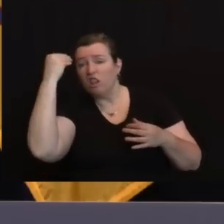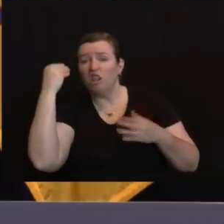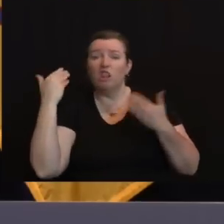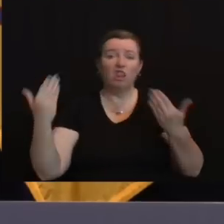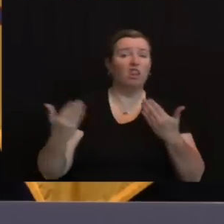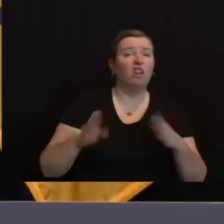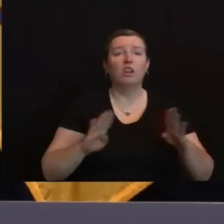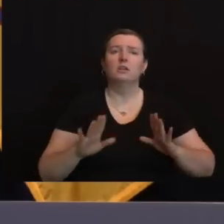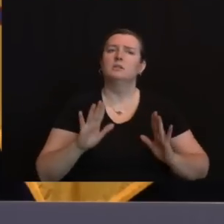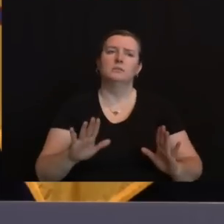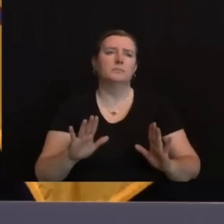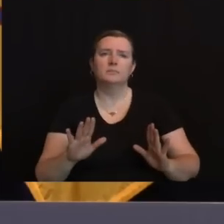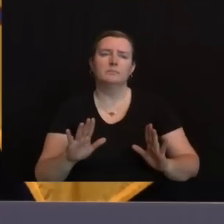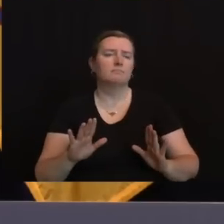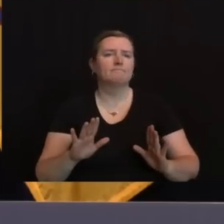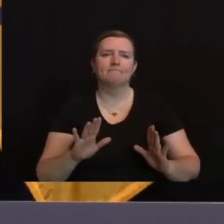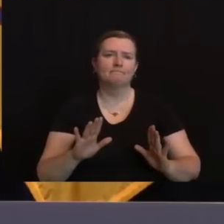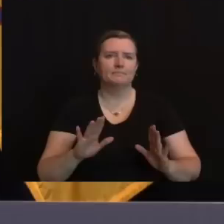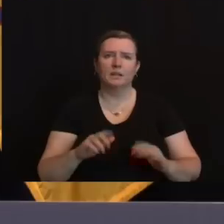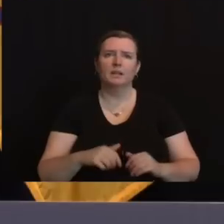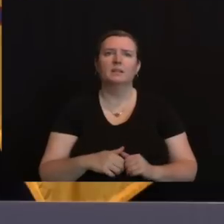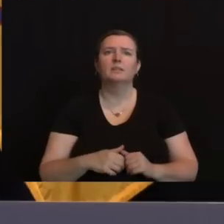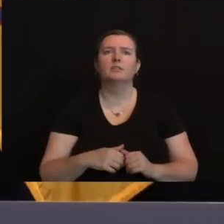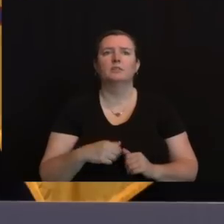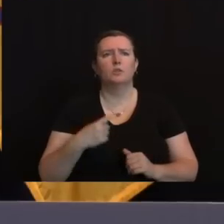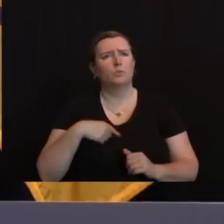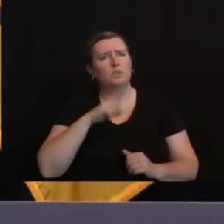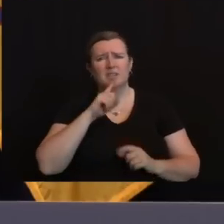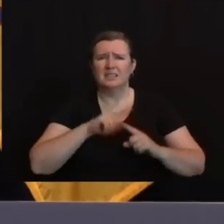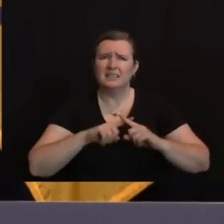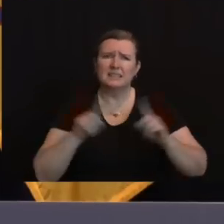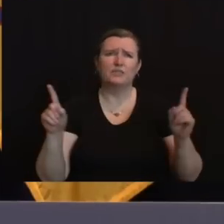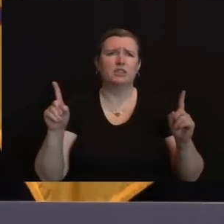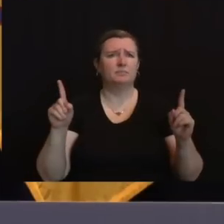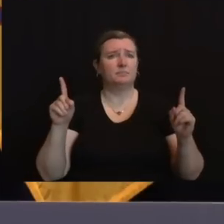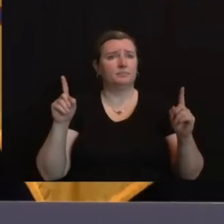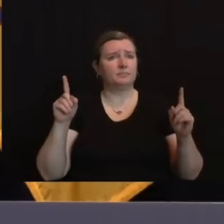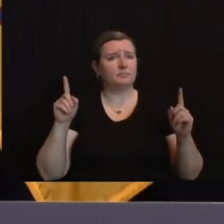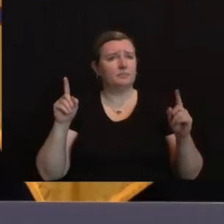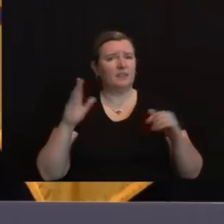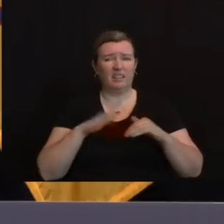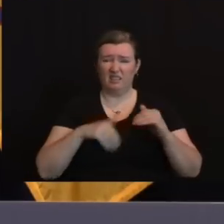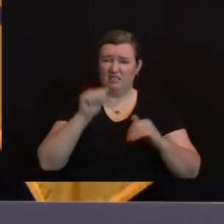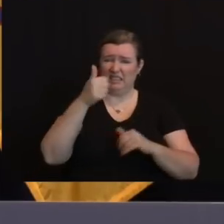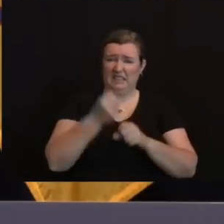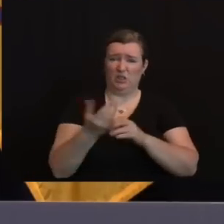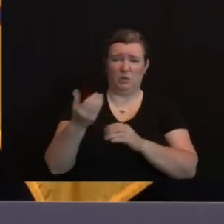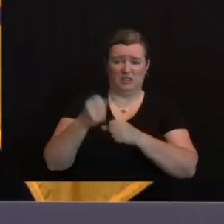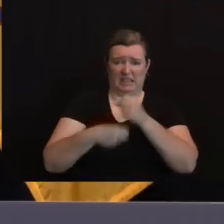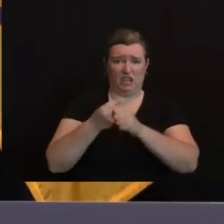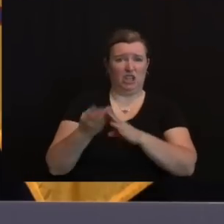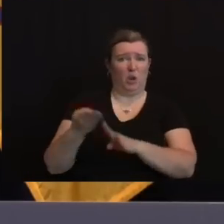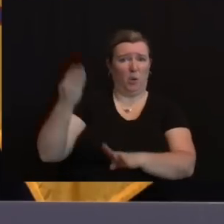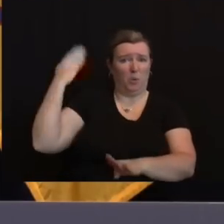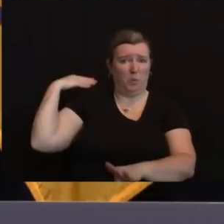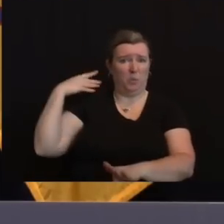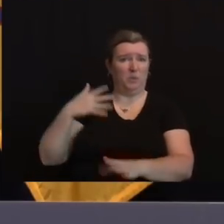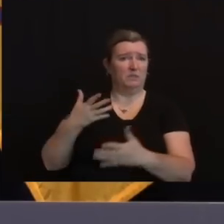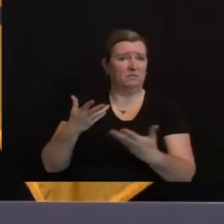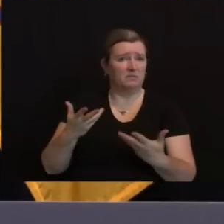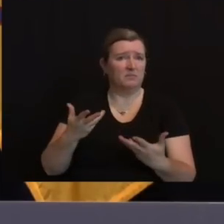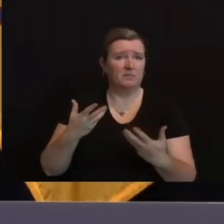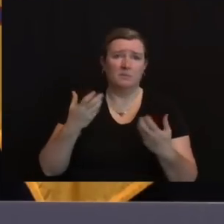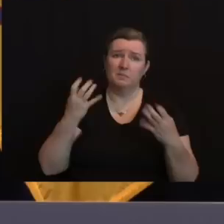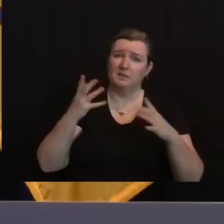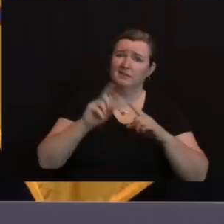point yesterday, we're light years different than 5 or 10 years ago. There are plenty of different services and ways